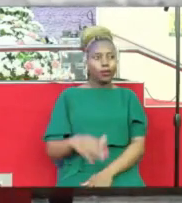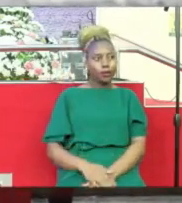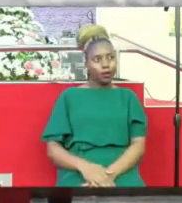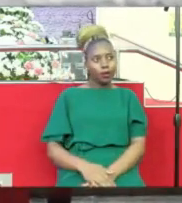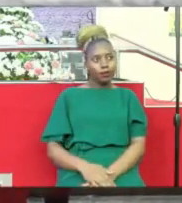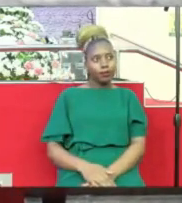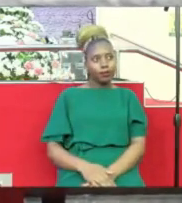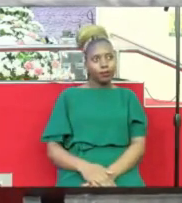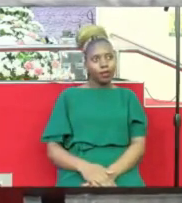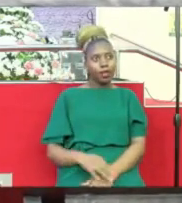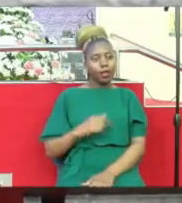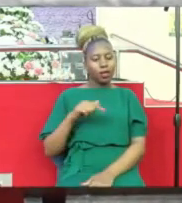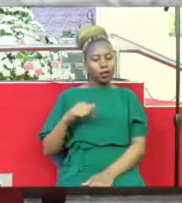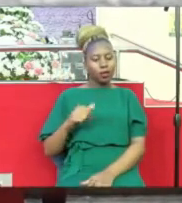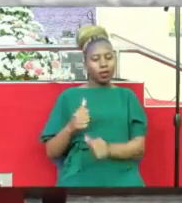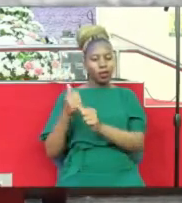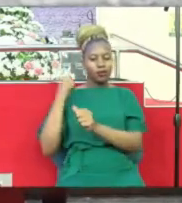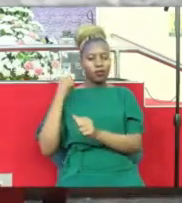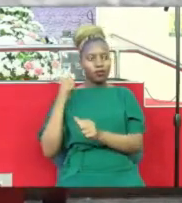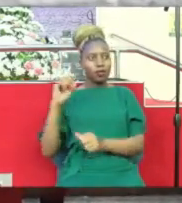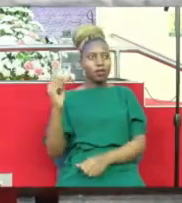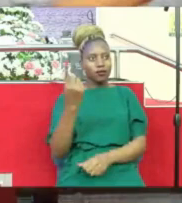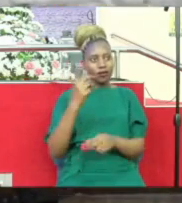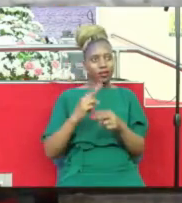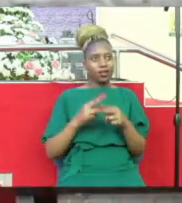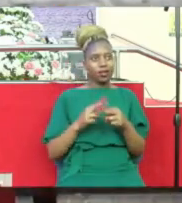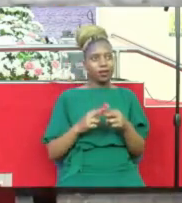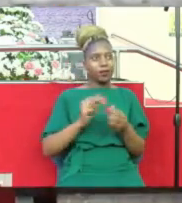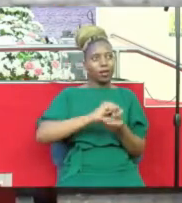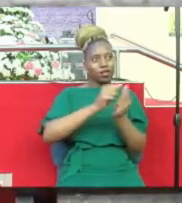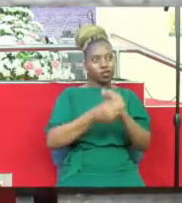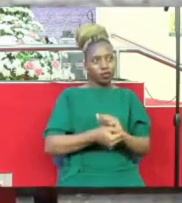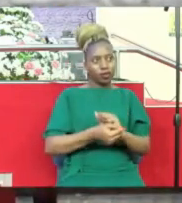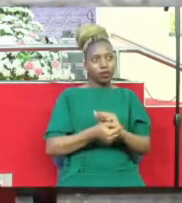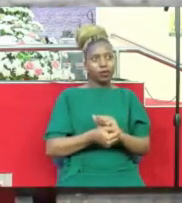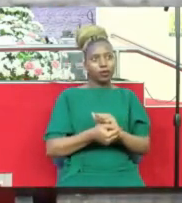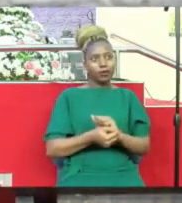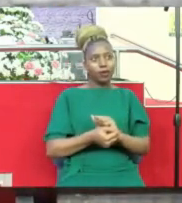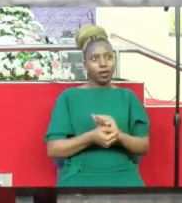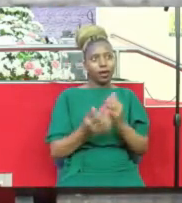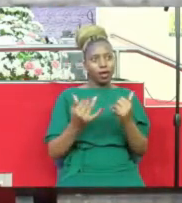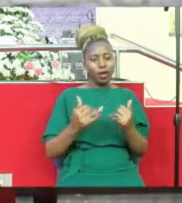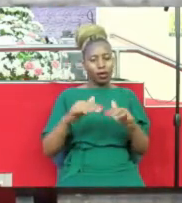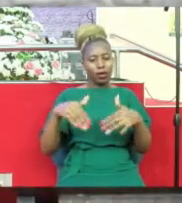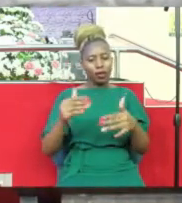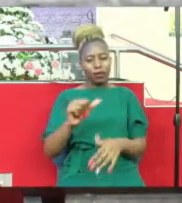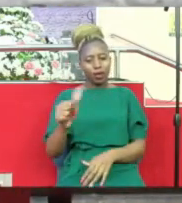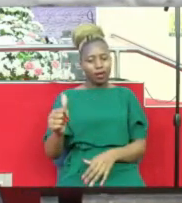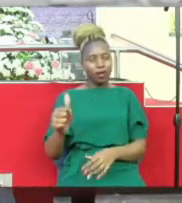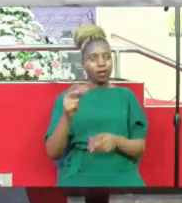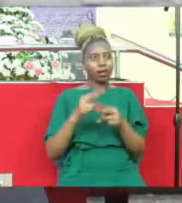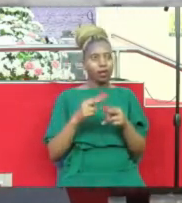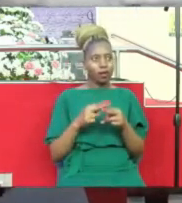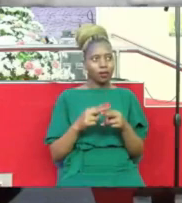alone, tukakataa ile jina la kwanza, but we went for a God name. Tukaenda kwa jina la neno la so, so that we could